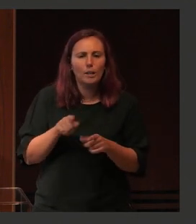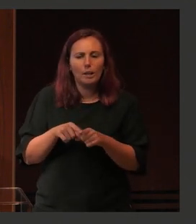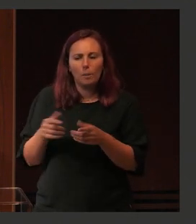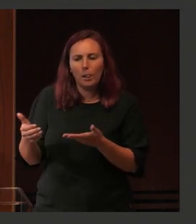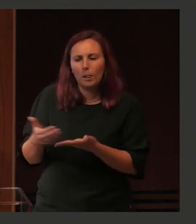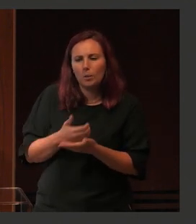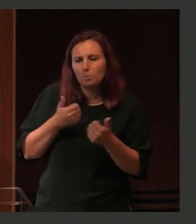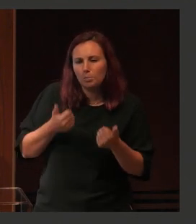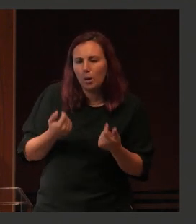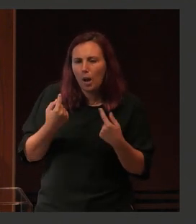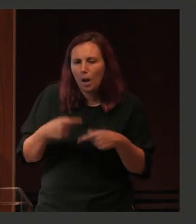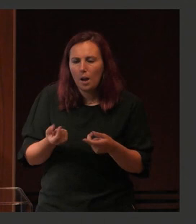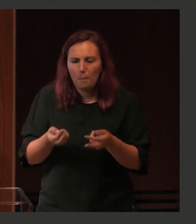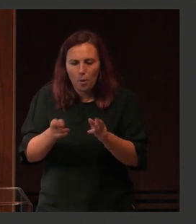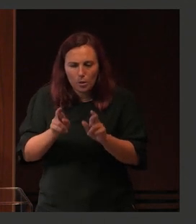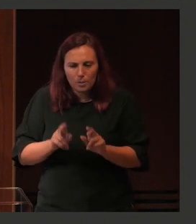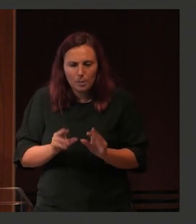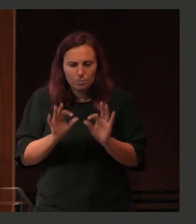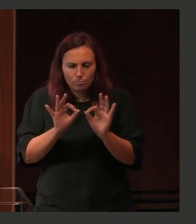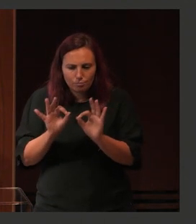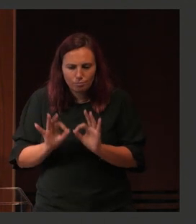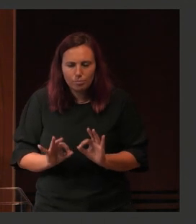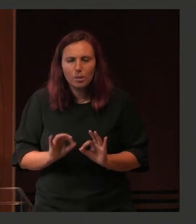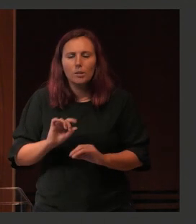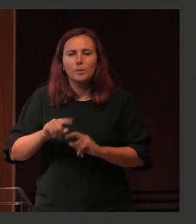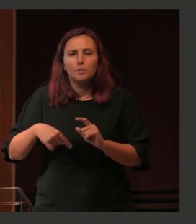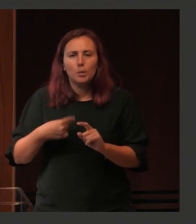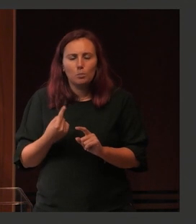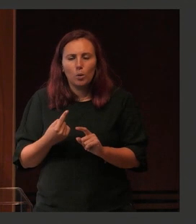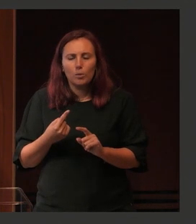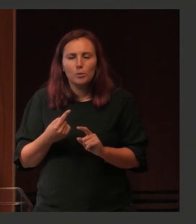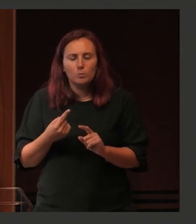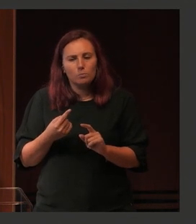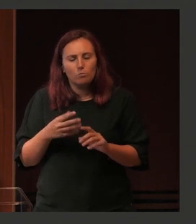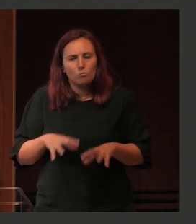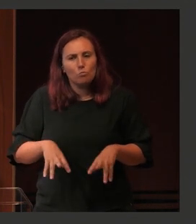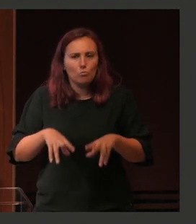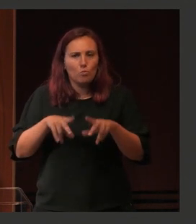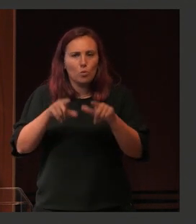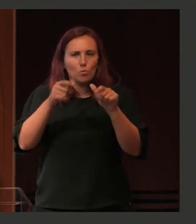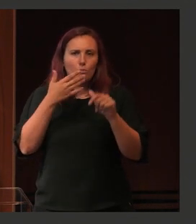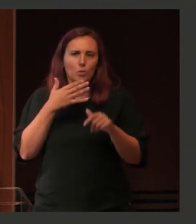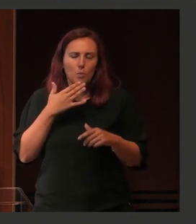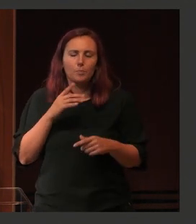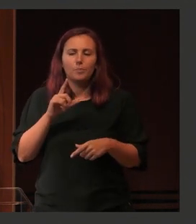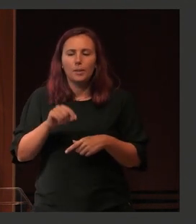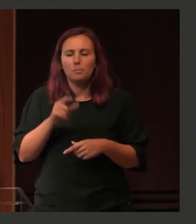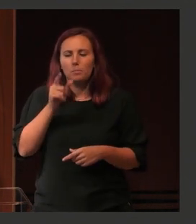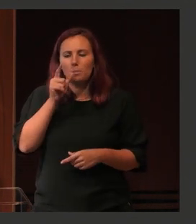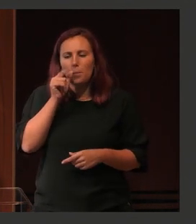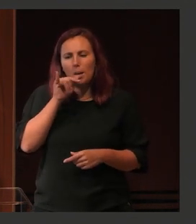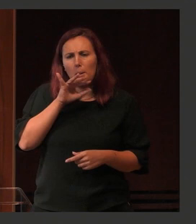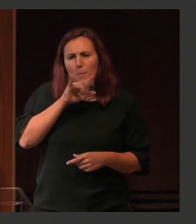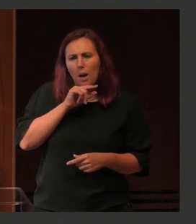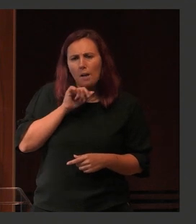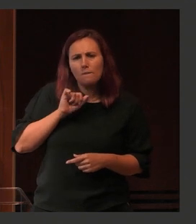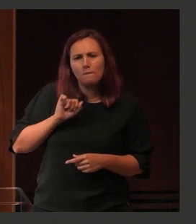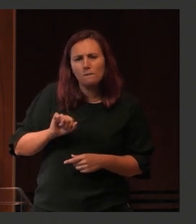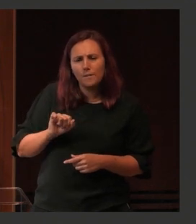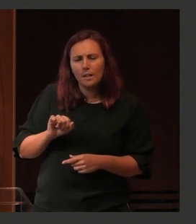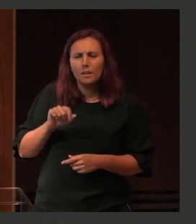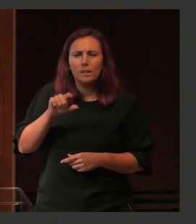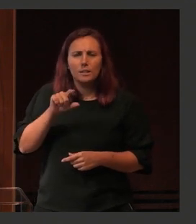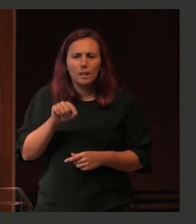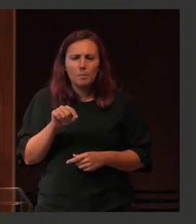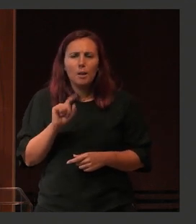budget to be well developed. And of course the parents as well. The parents should value the school